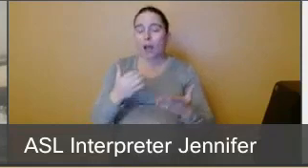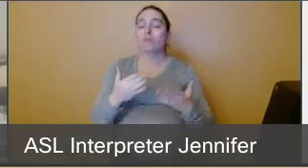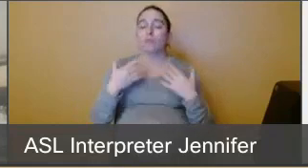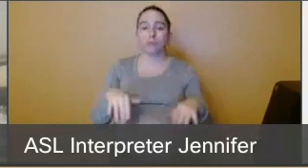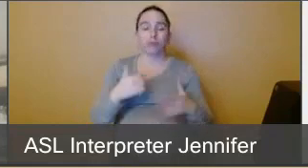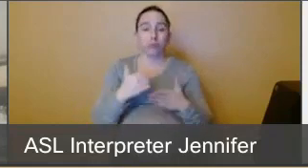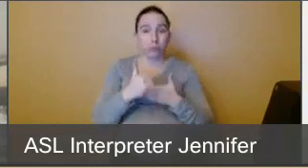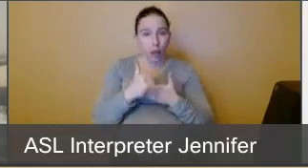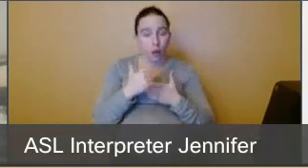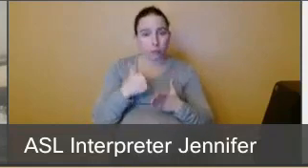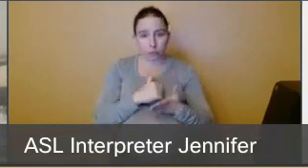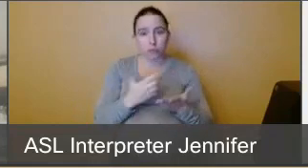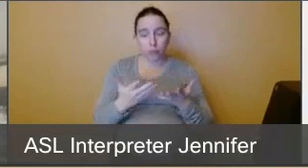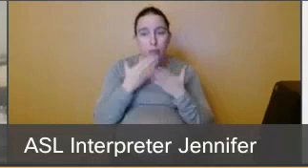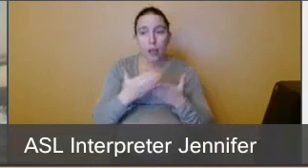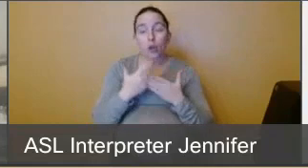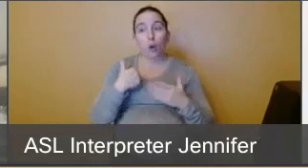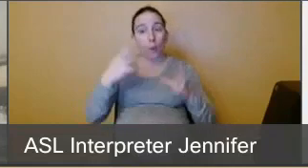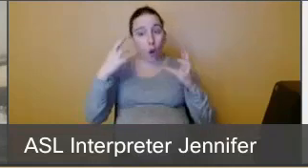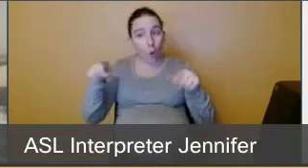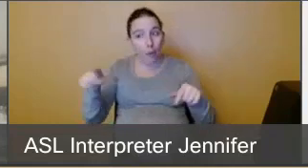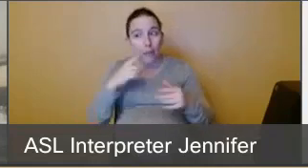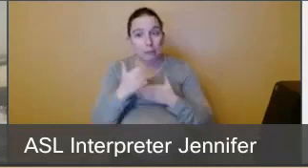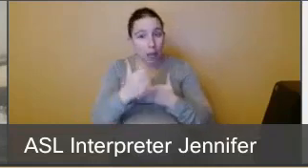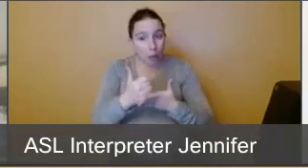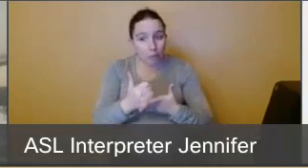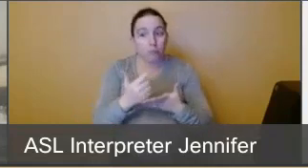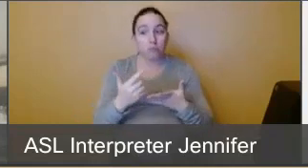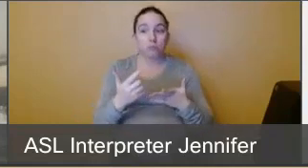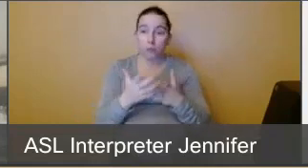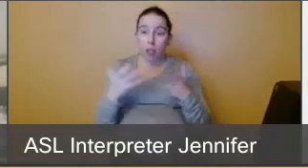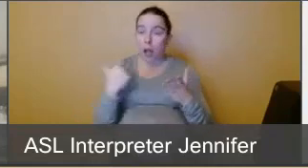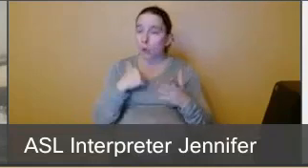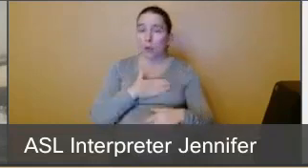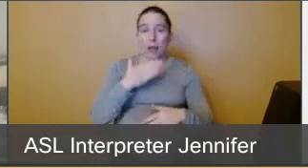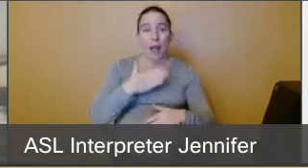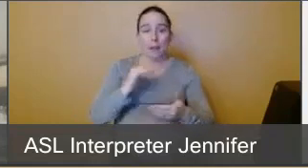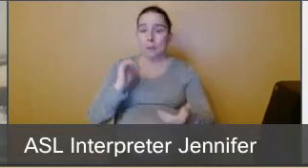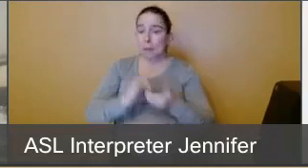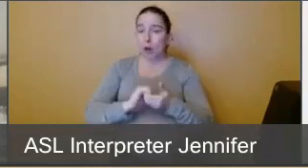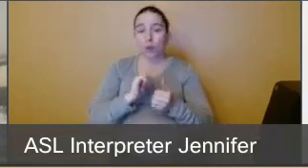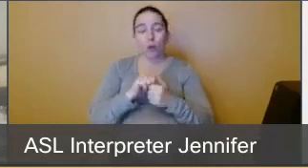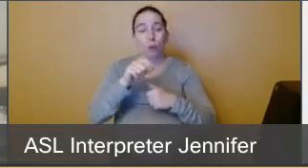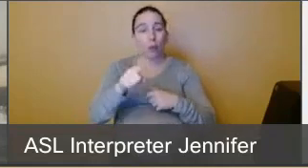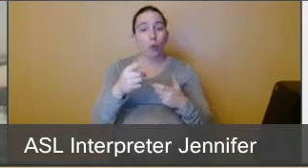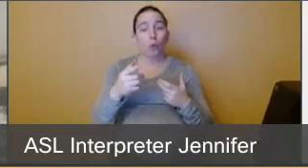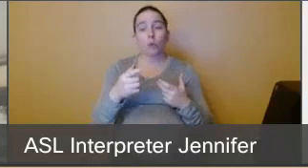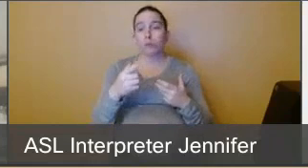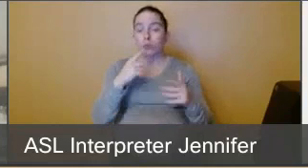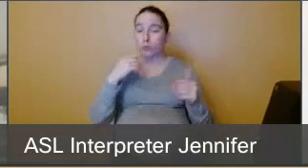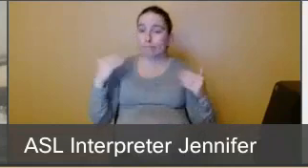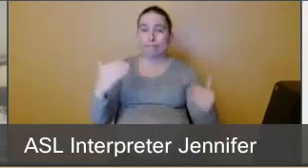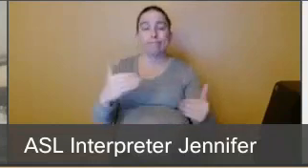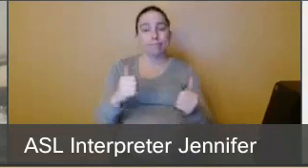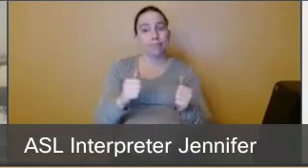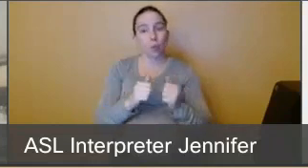we hope this is helpful and encouraging. We are happy to be partnering with you to move forward in the